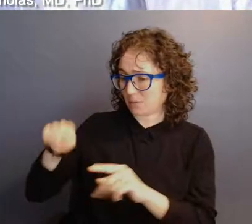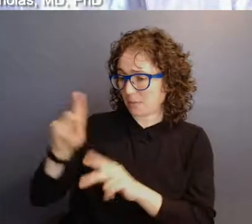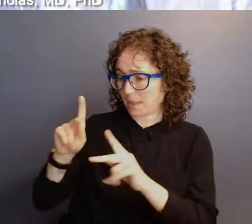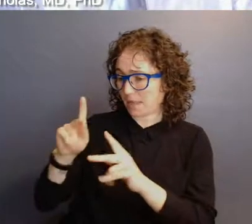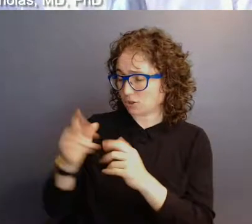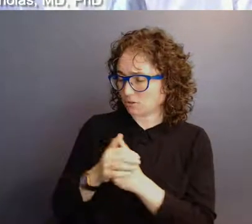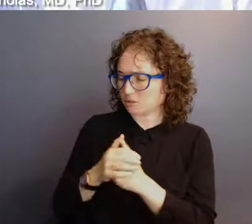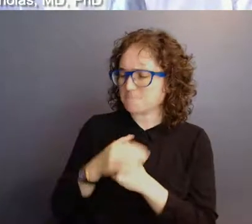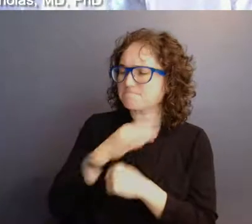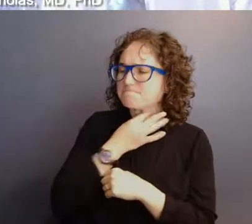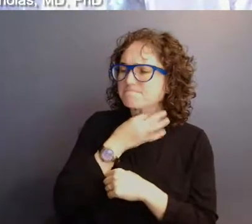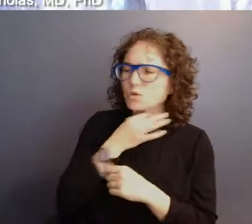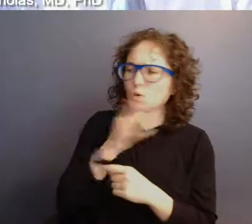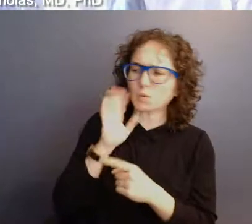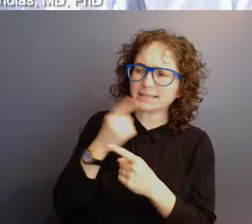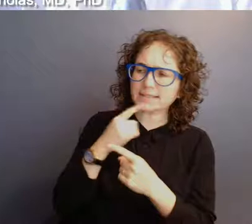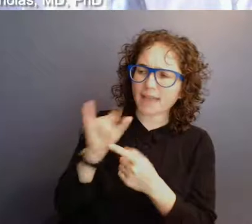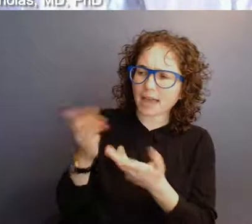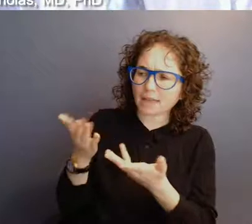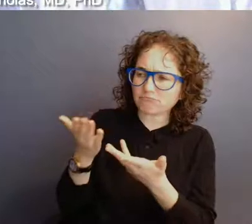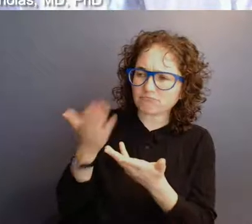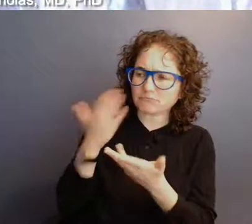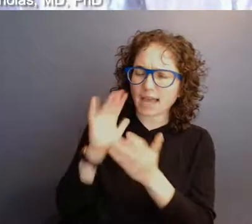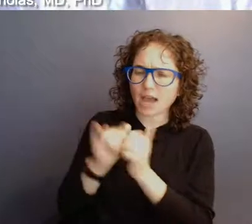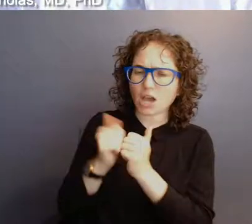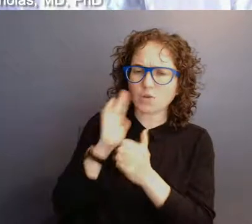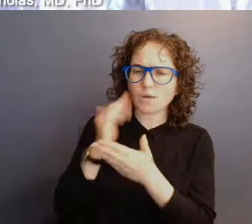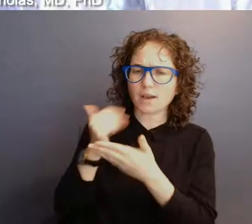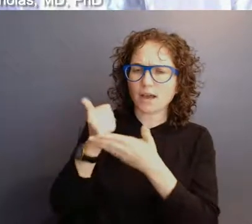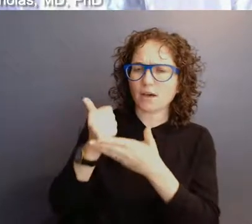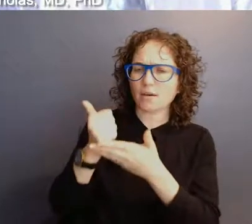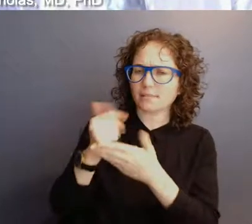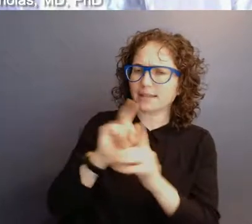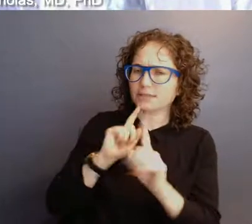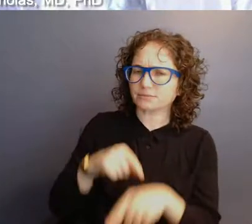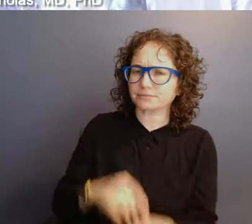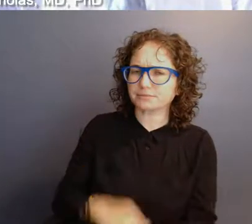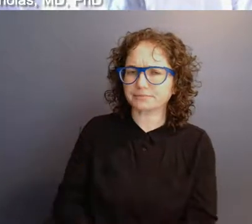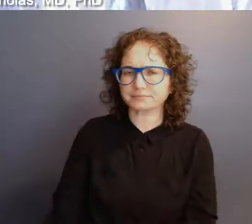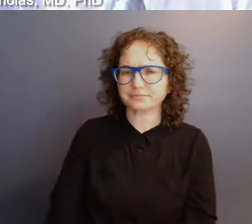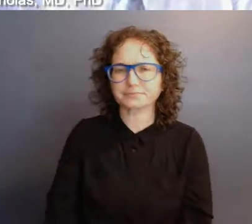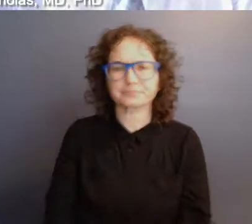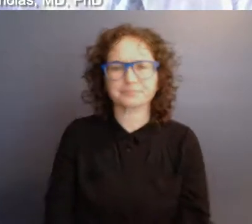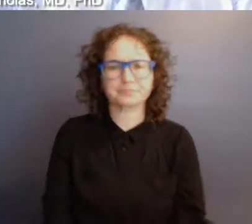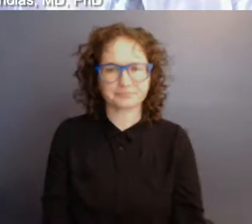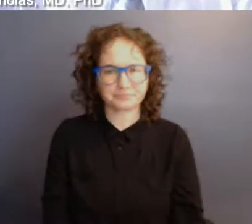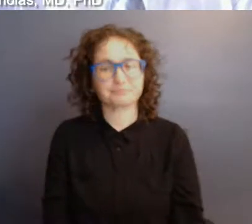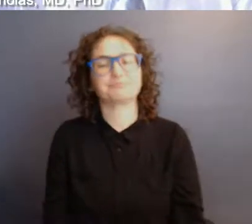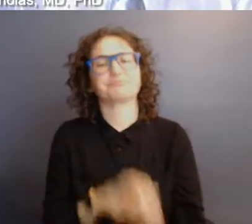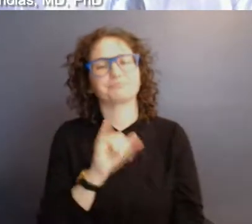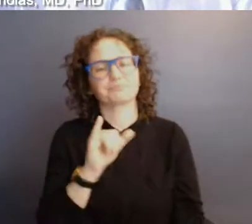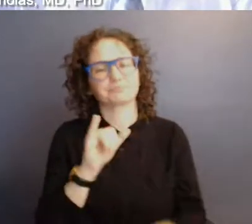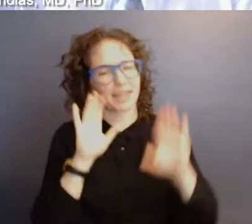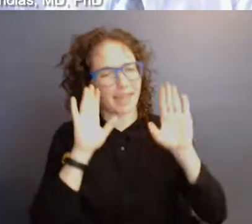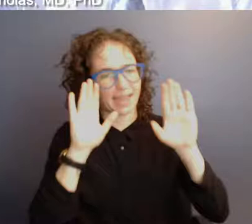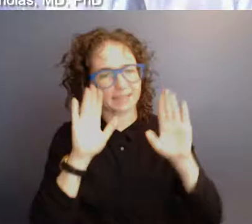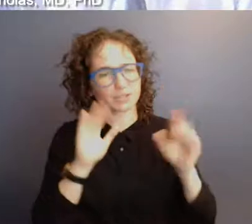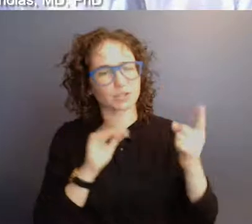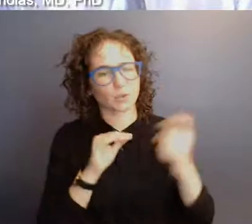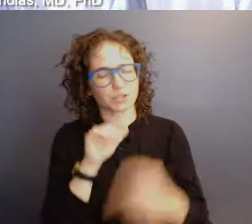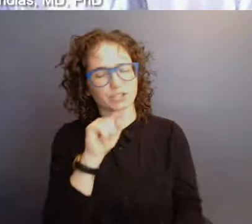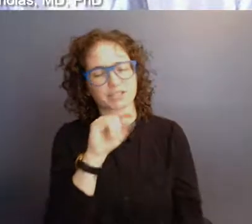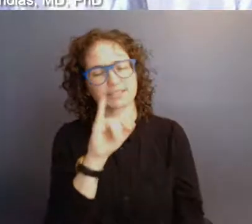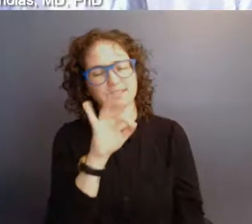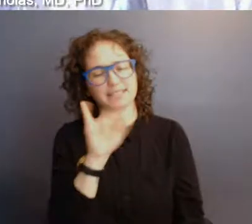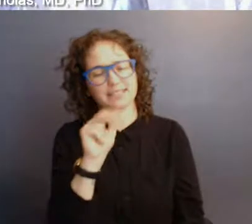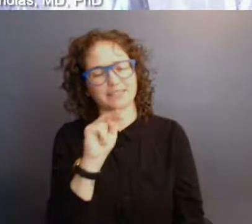would you say to that, Dr. Sholas, or how would you help Tiffany with that question? That is an excellent question, Tiffany, and thank you. You